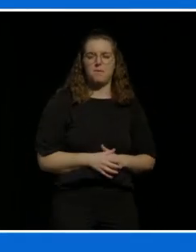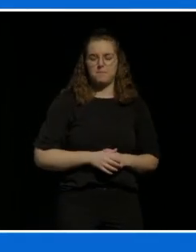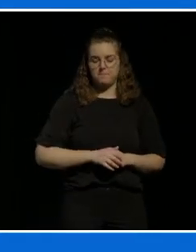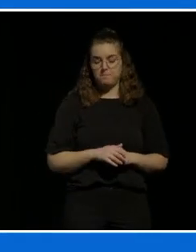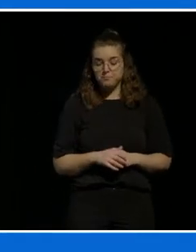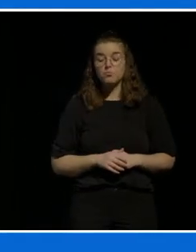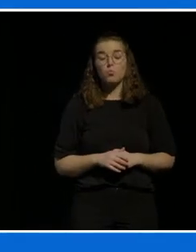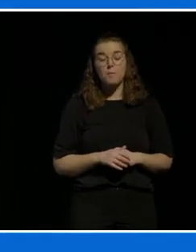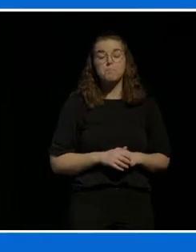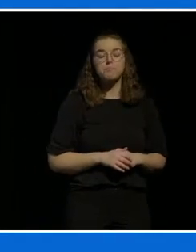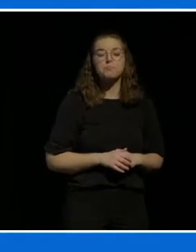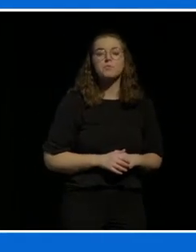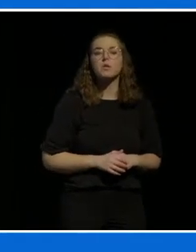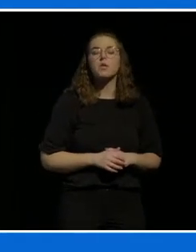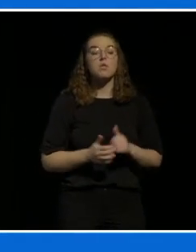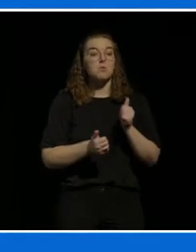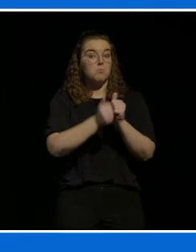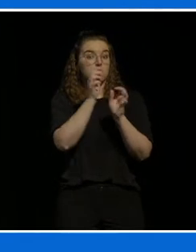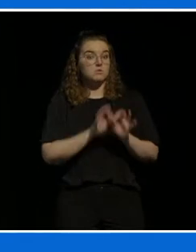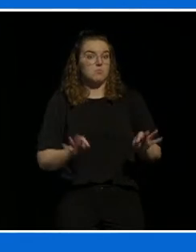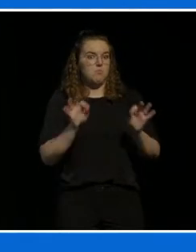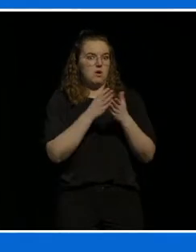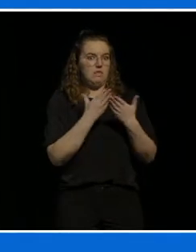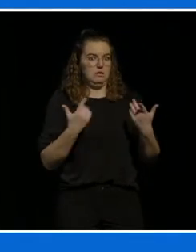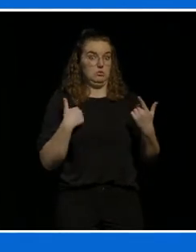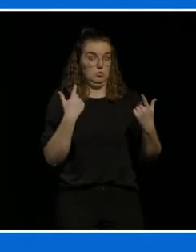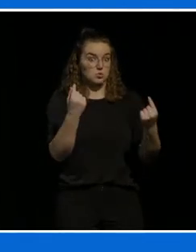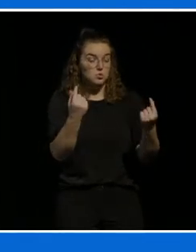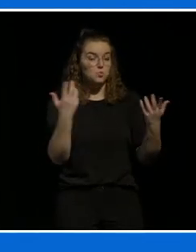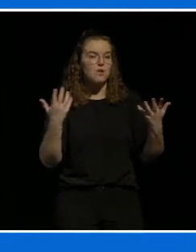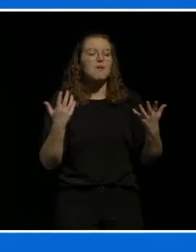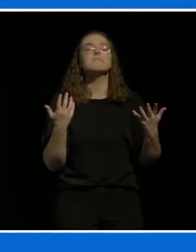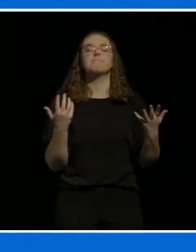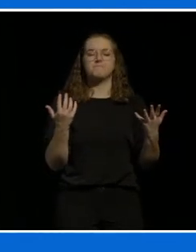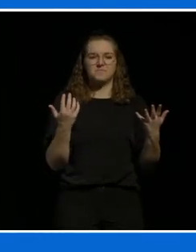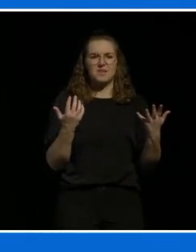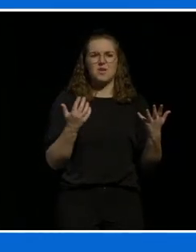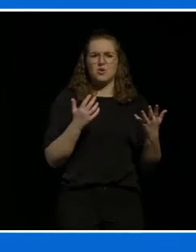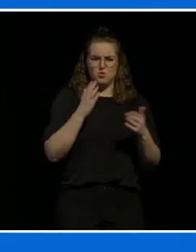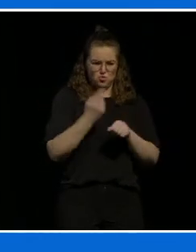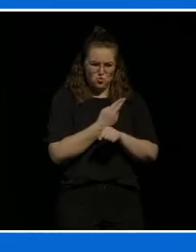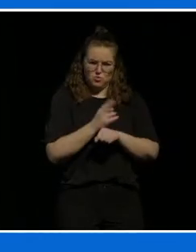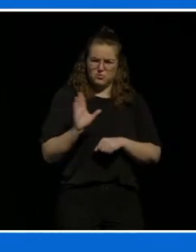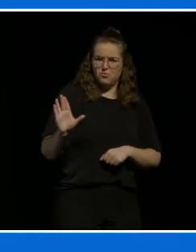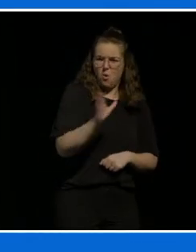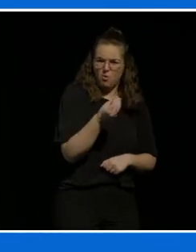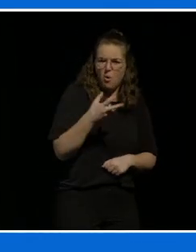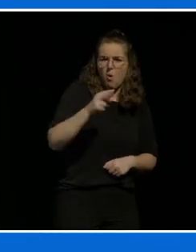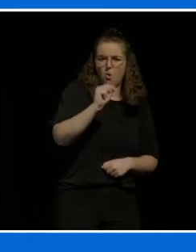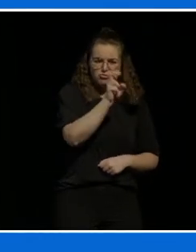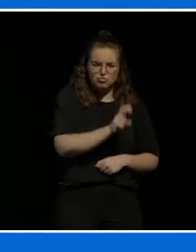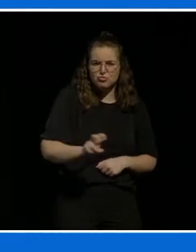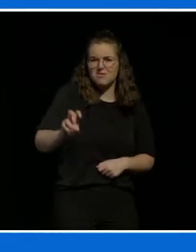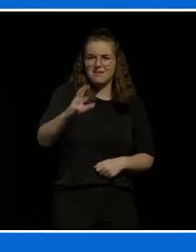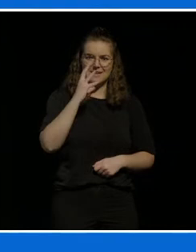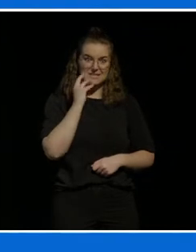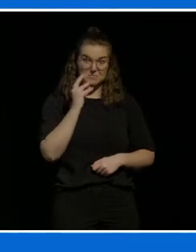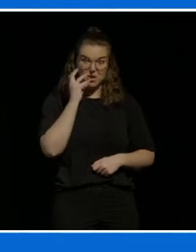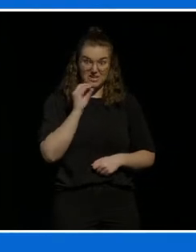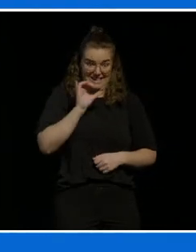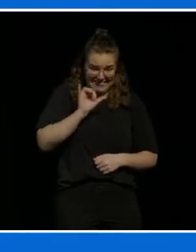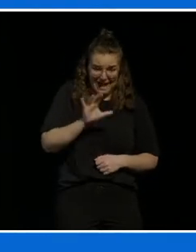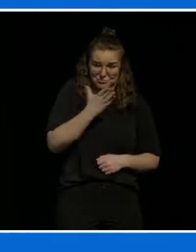Well, one of the most important things to do out of the gate is to use your own journey and experience as a form of research. Research is the